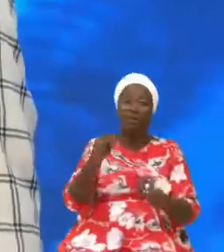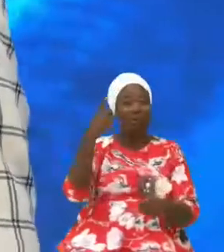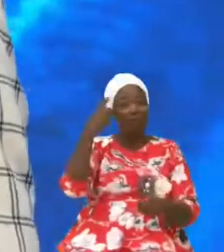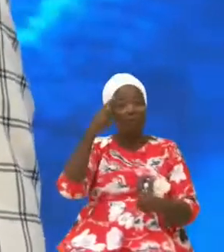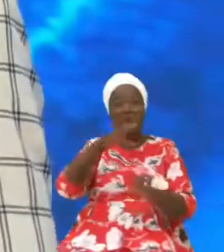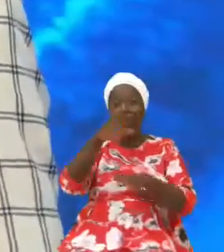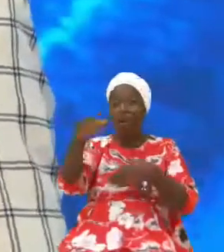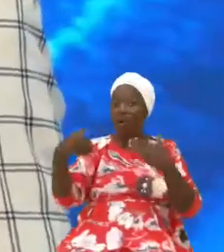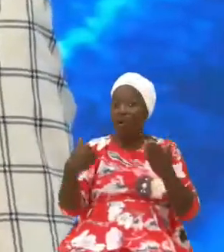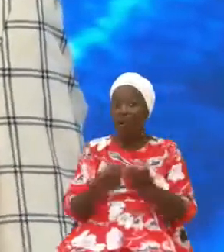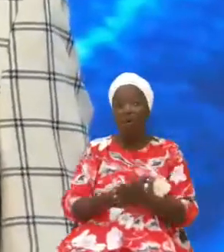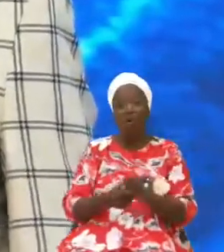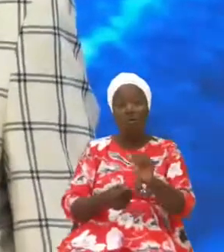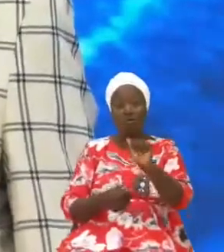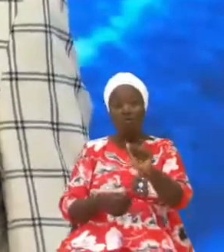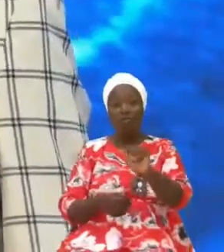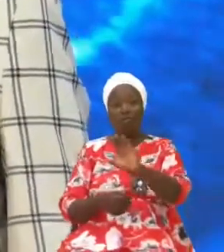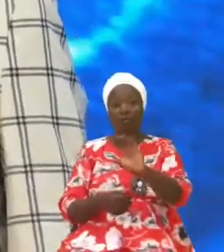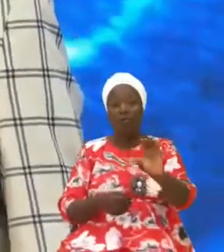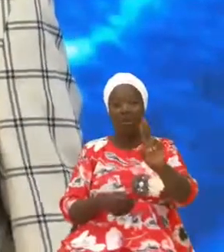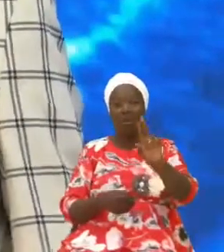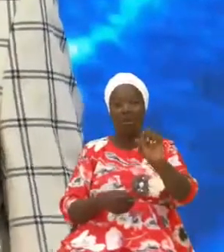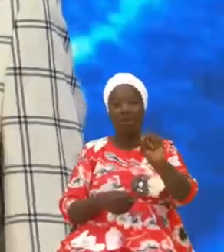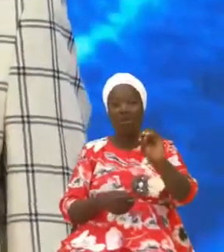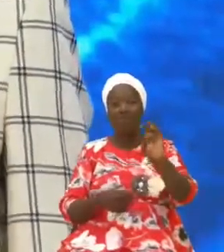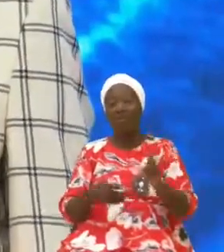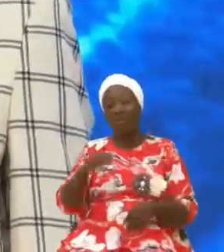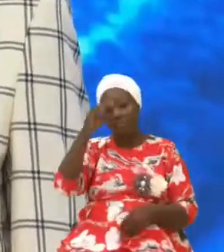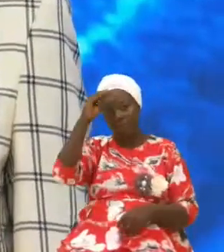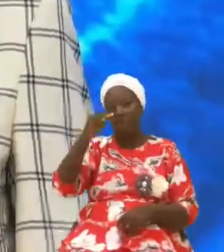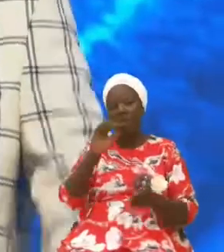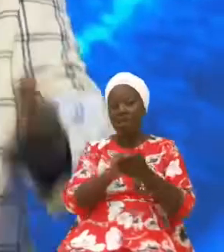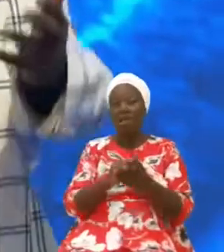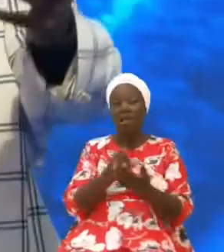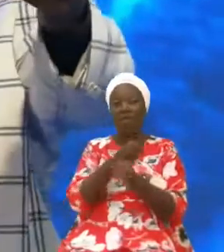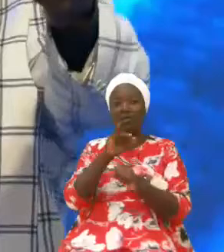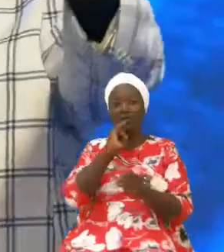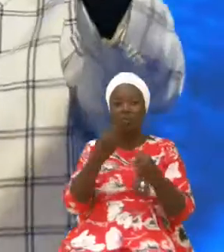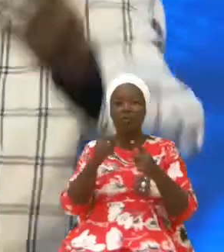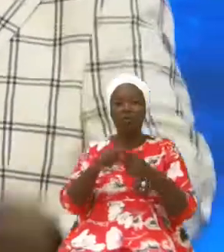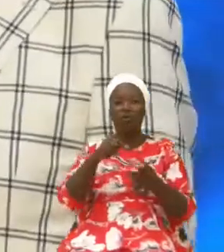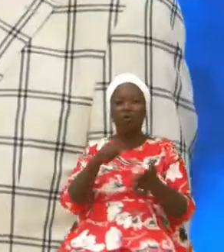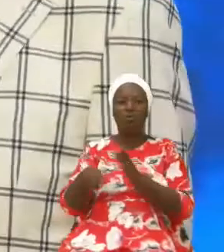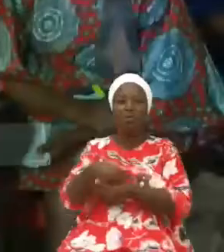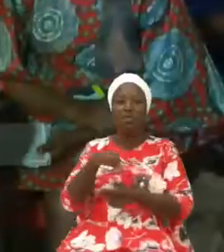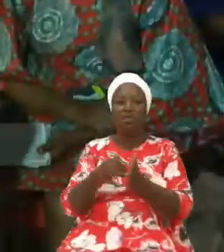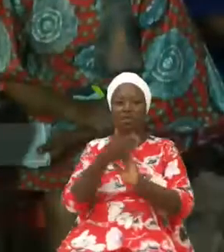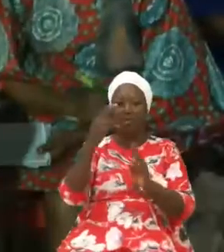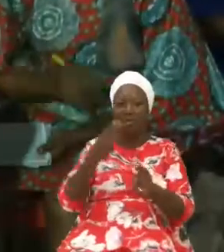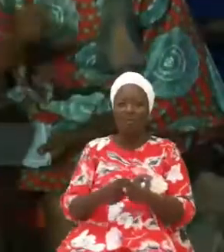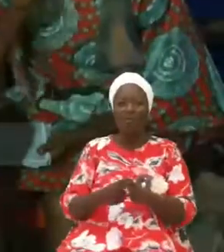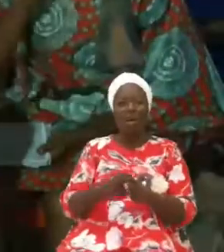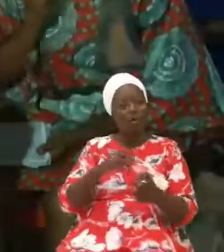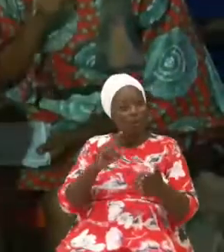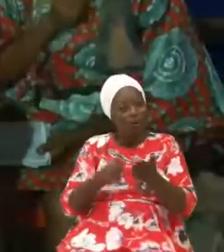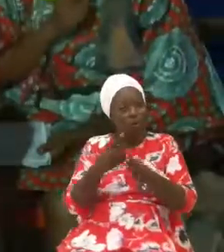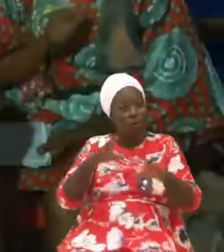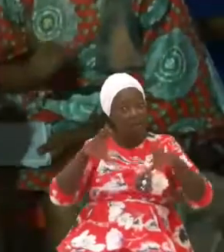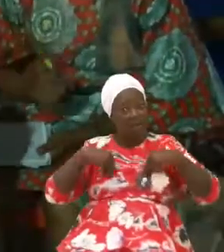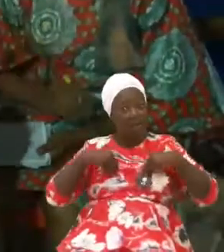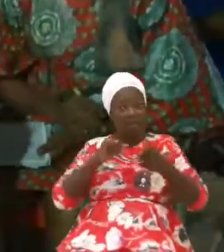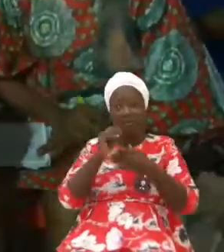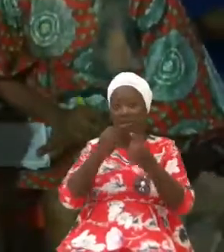then? Salvation for all accused men. That salvation is coming to you today. Once